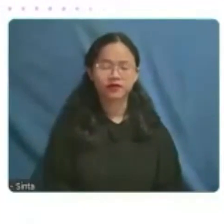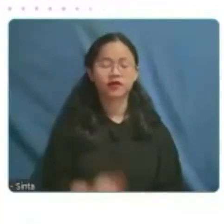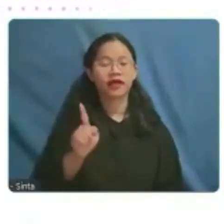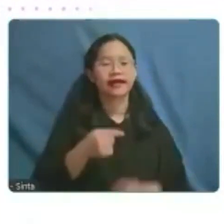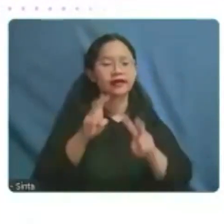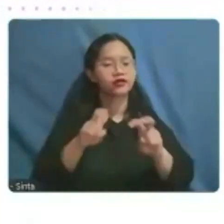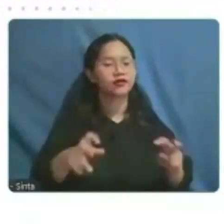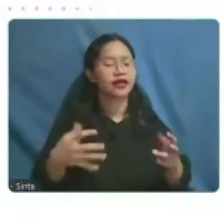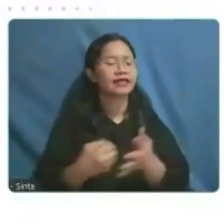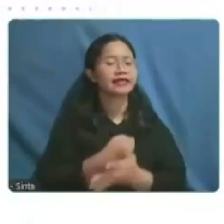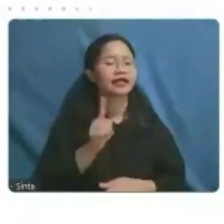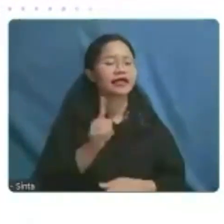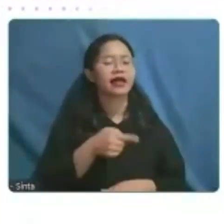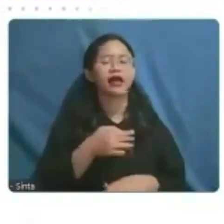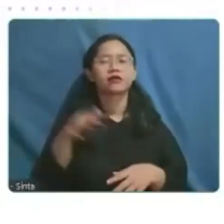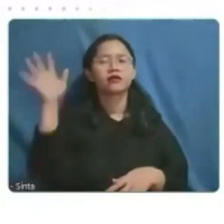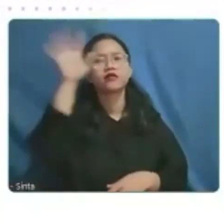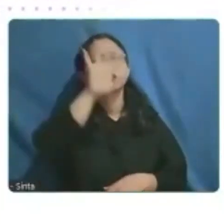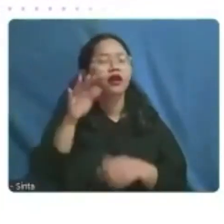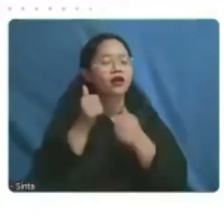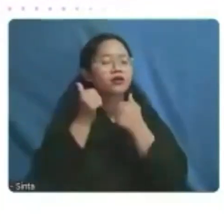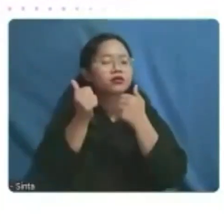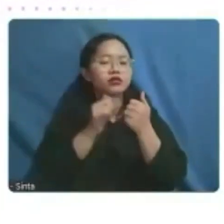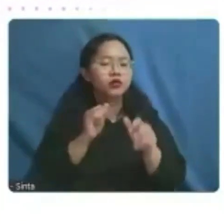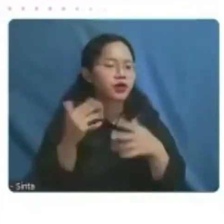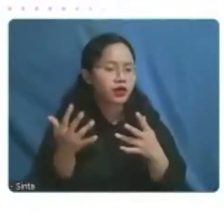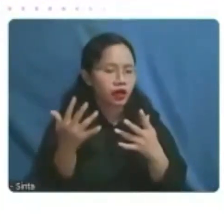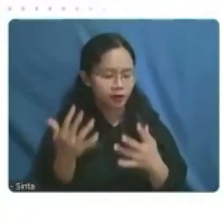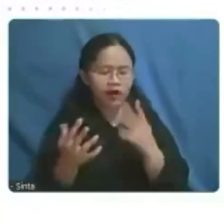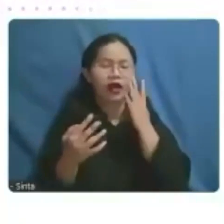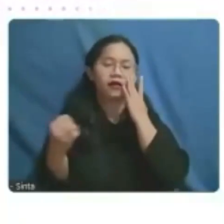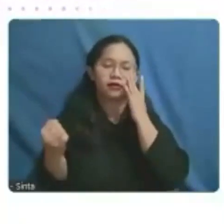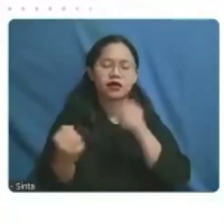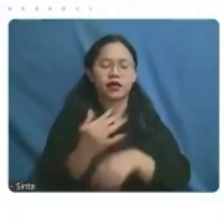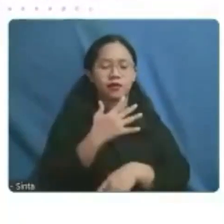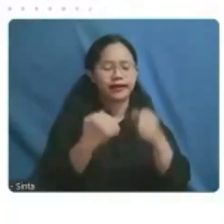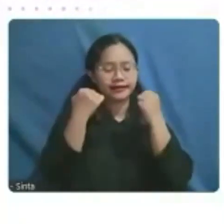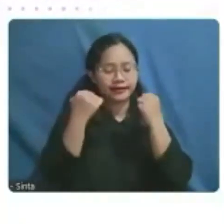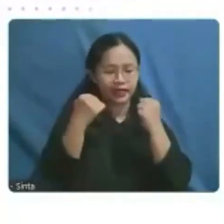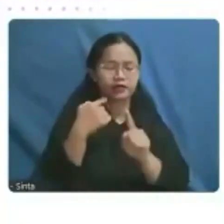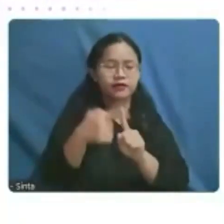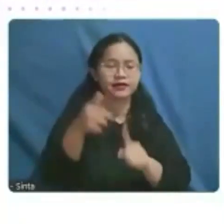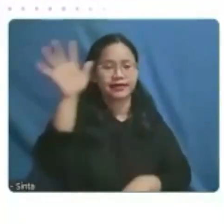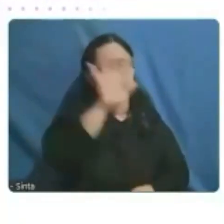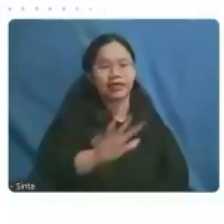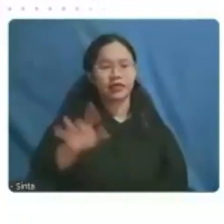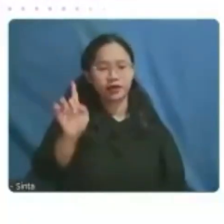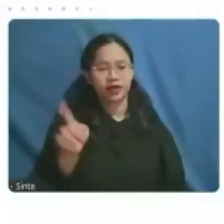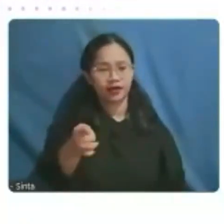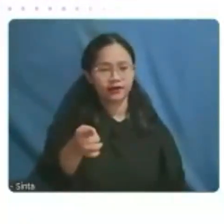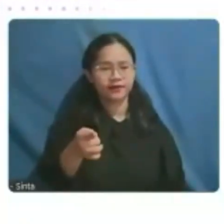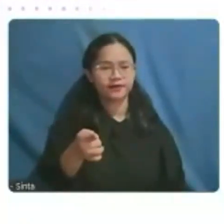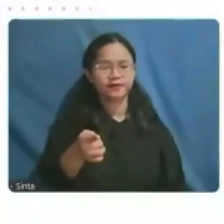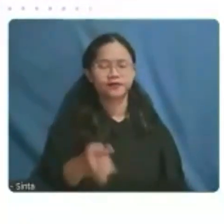Senior Director of Research and Evaluation at the Global Alliance for Clean Cookstoves, now the